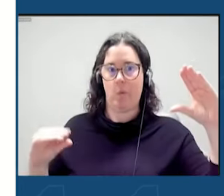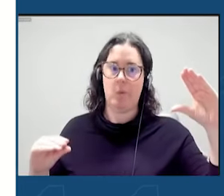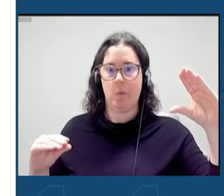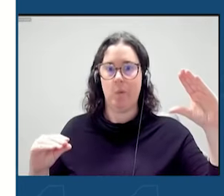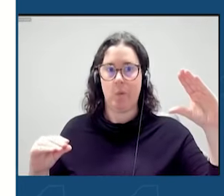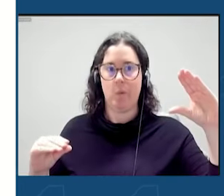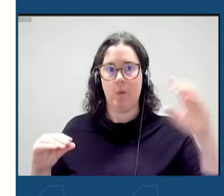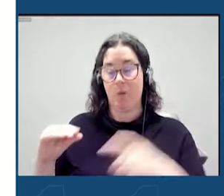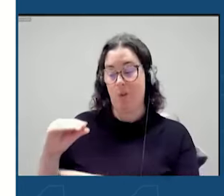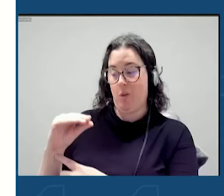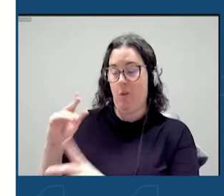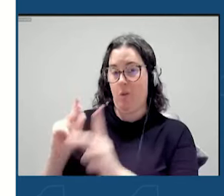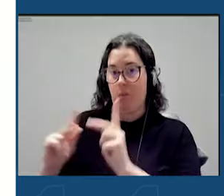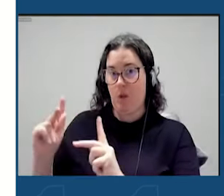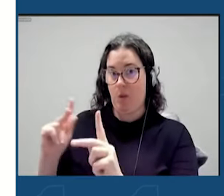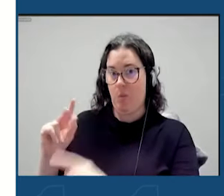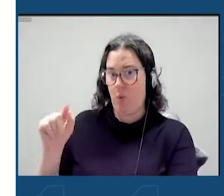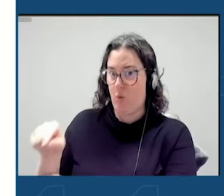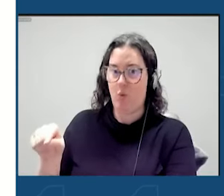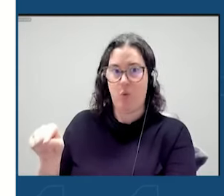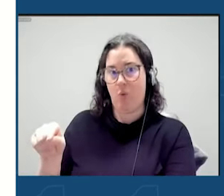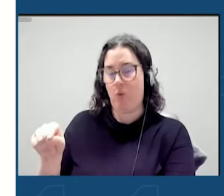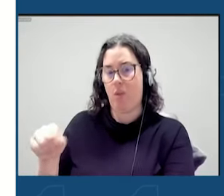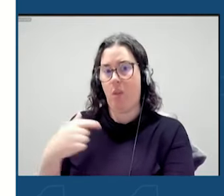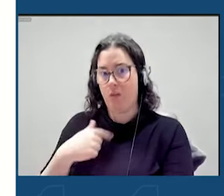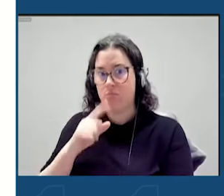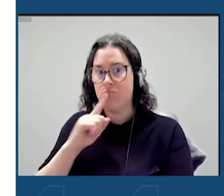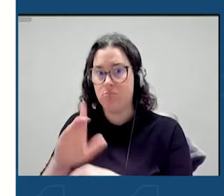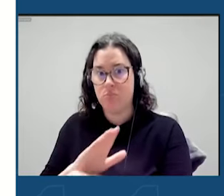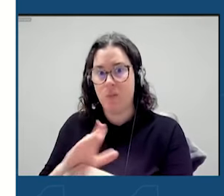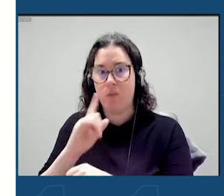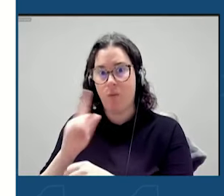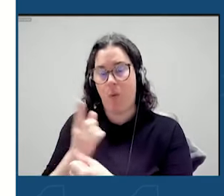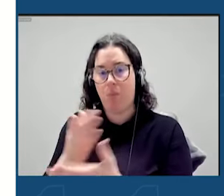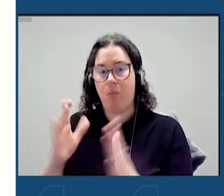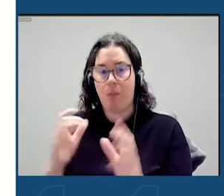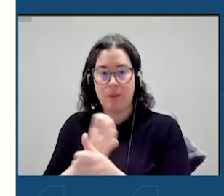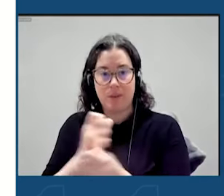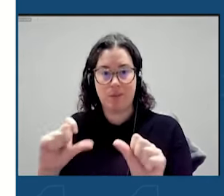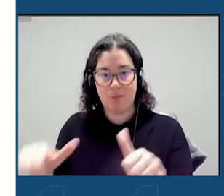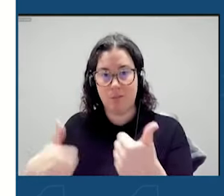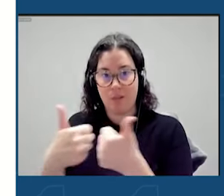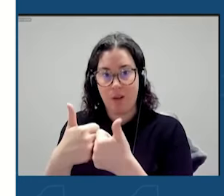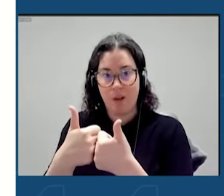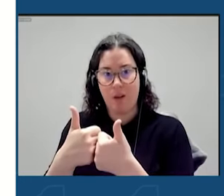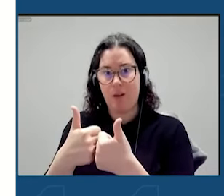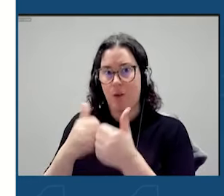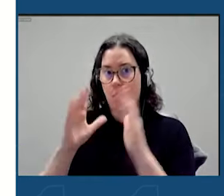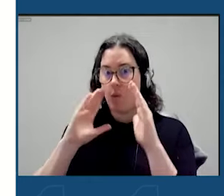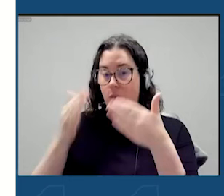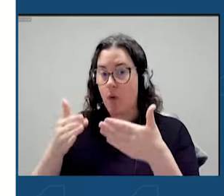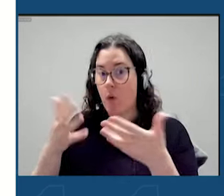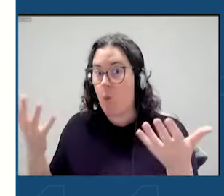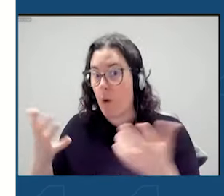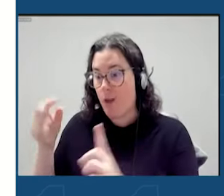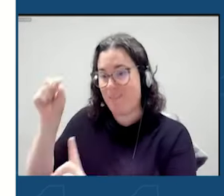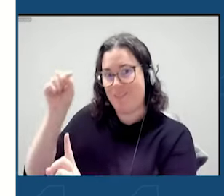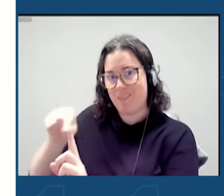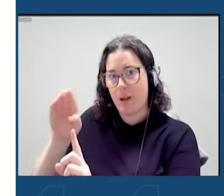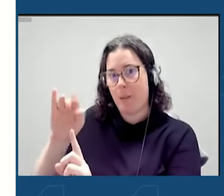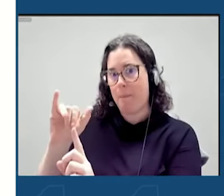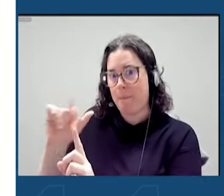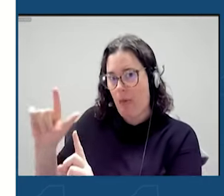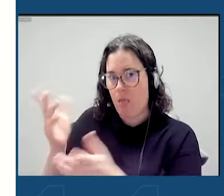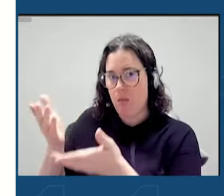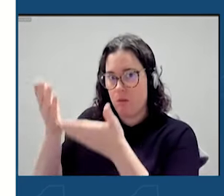share of our public safety challenges. These individuals are the ones who are the focus of our bail proposal. Again,